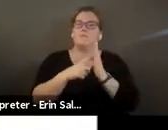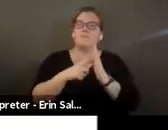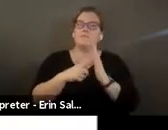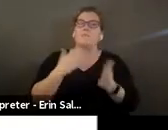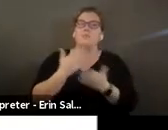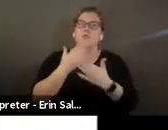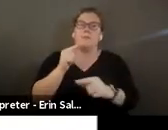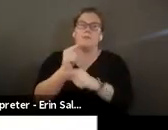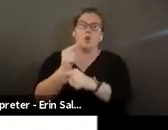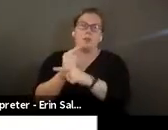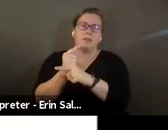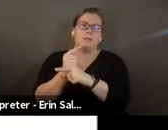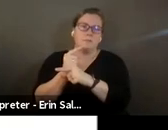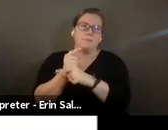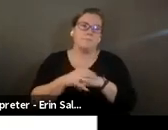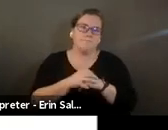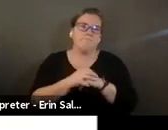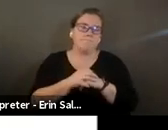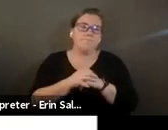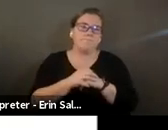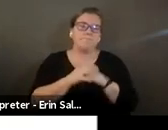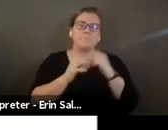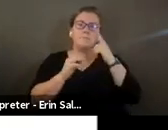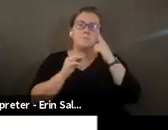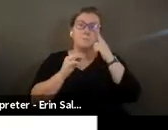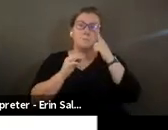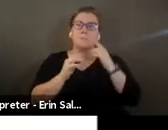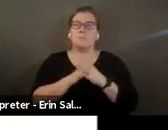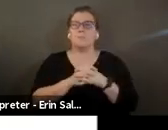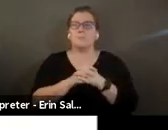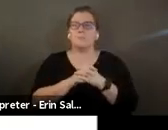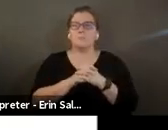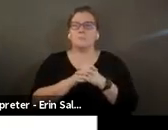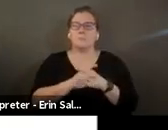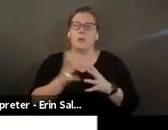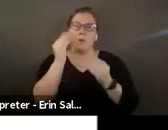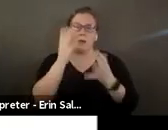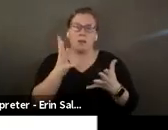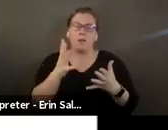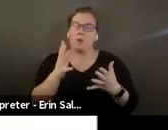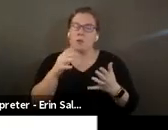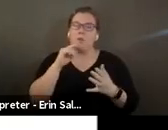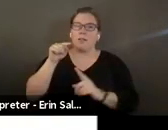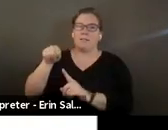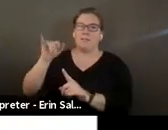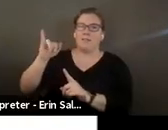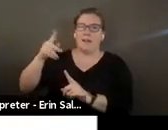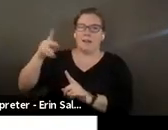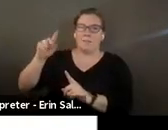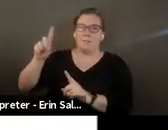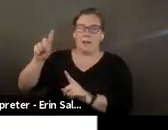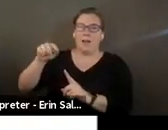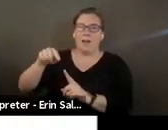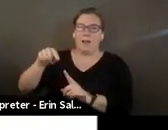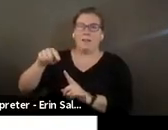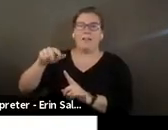sent in. I will say that especially for our iPad, this can be